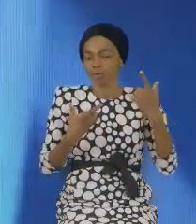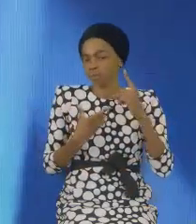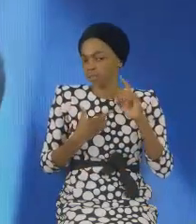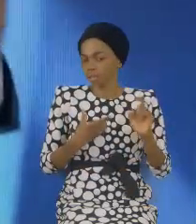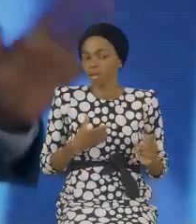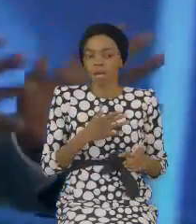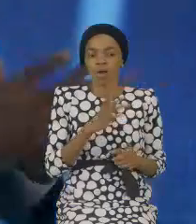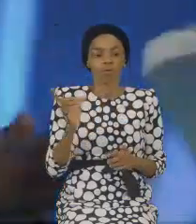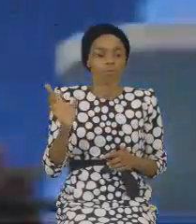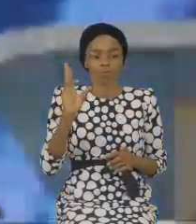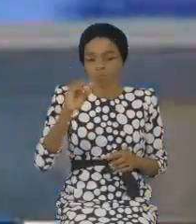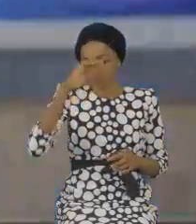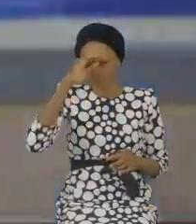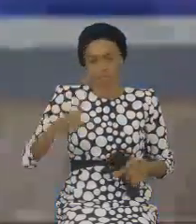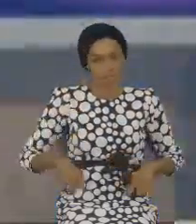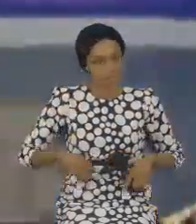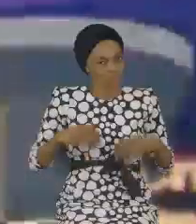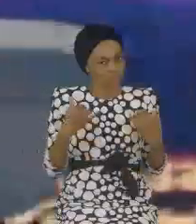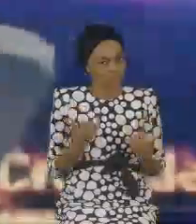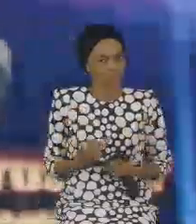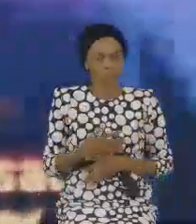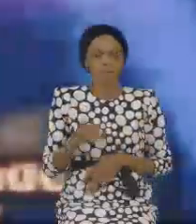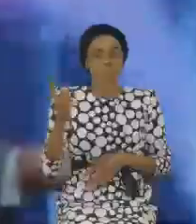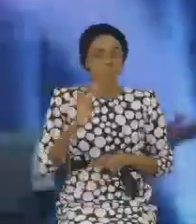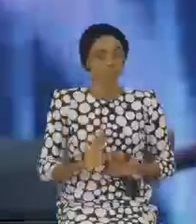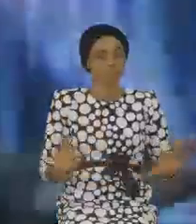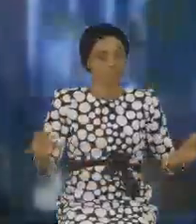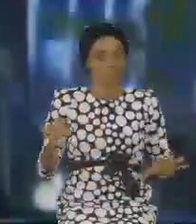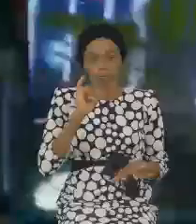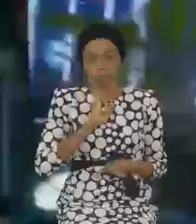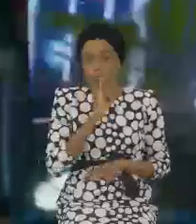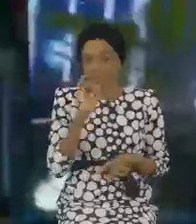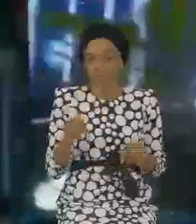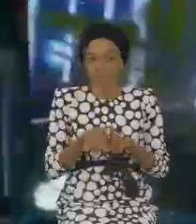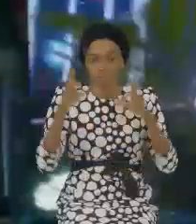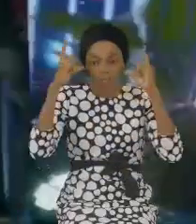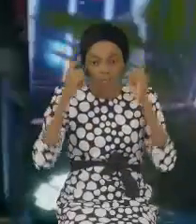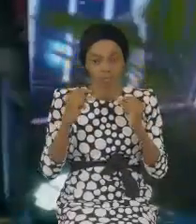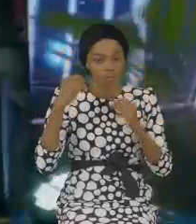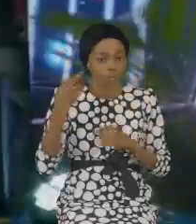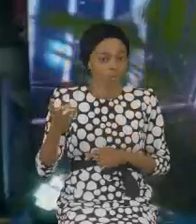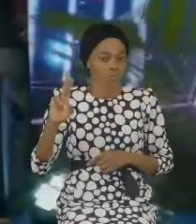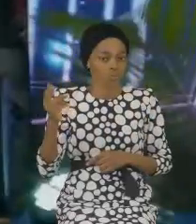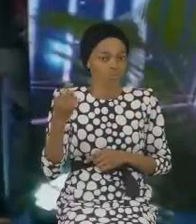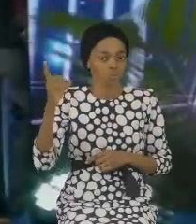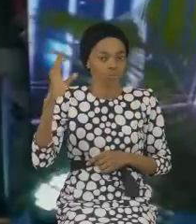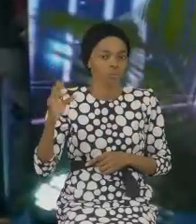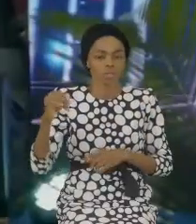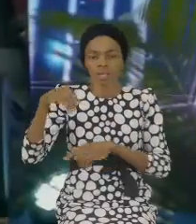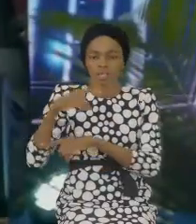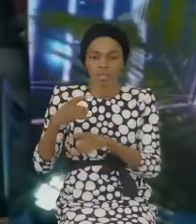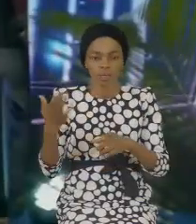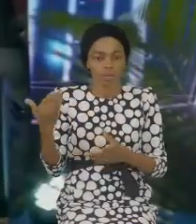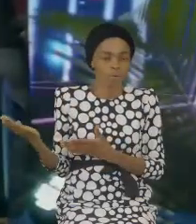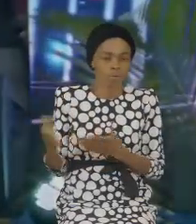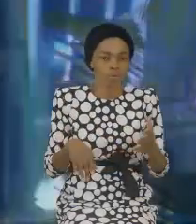man dwelt. Now, the children of Israel, as Moses used of God, they were brought out,